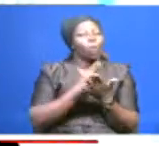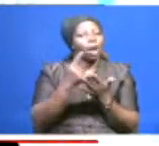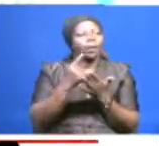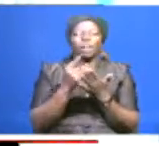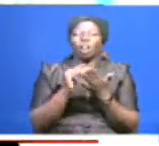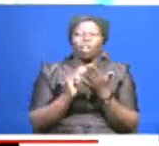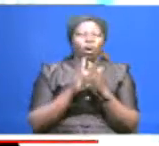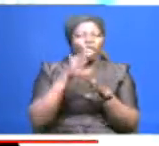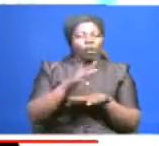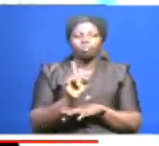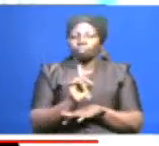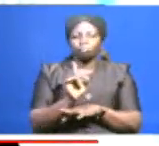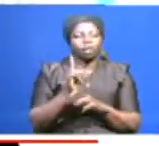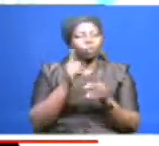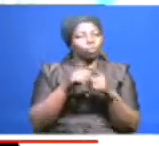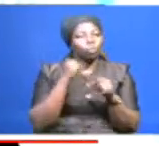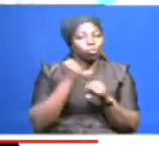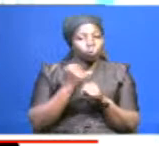discharge